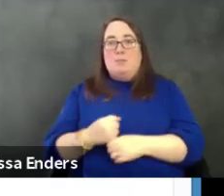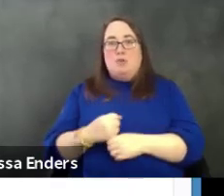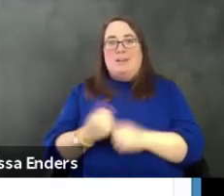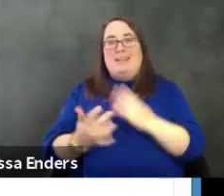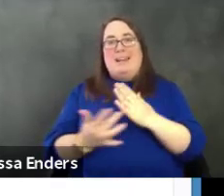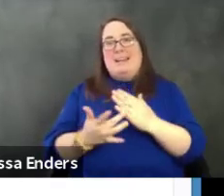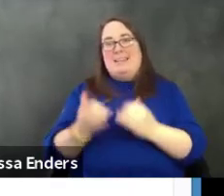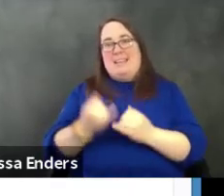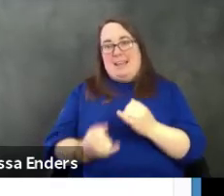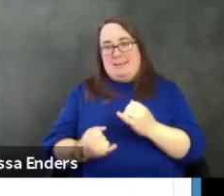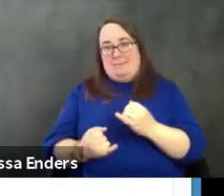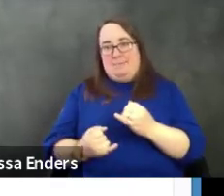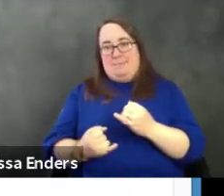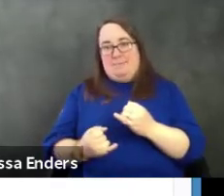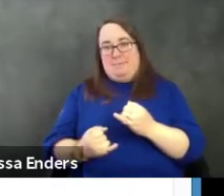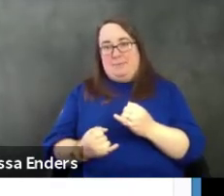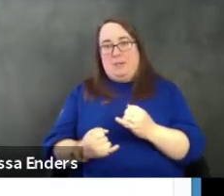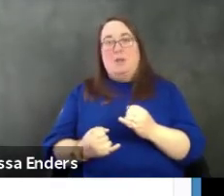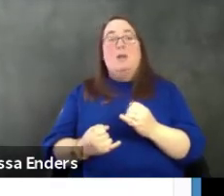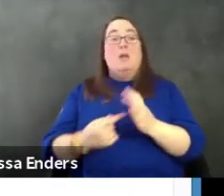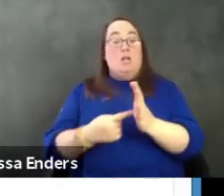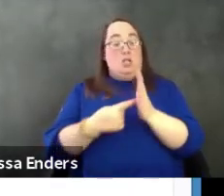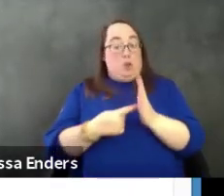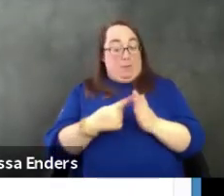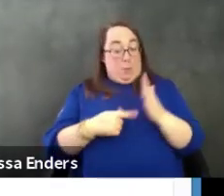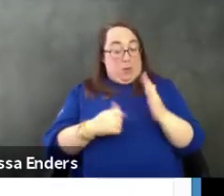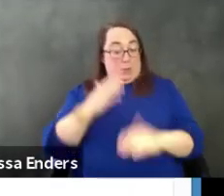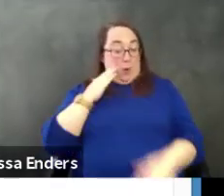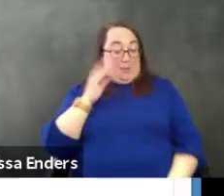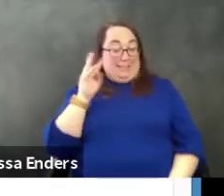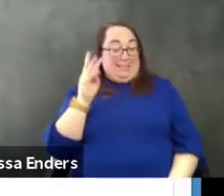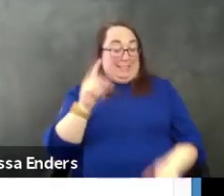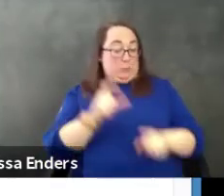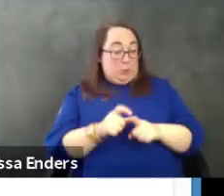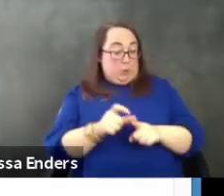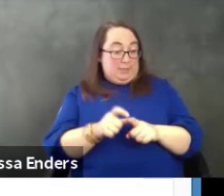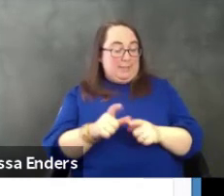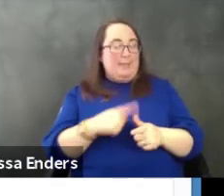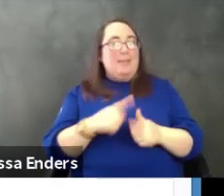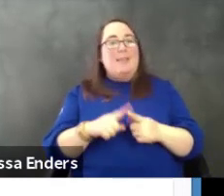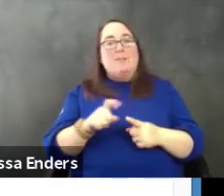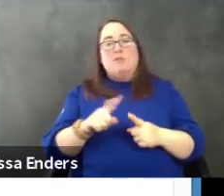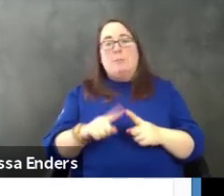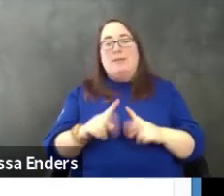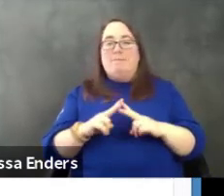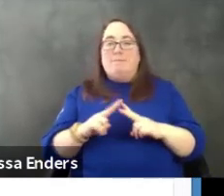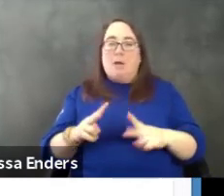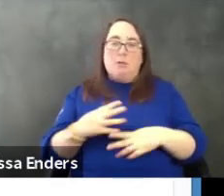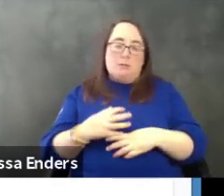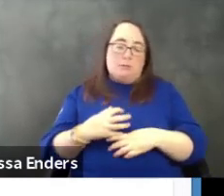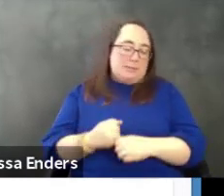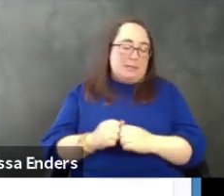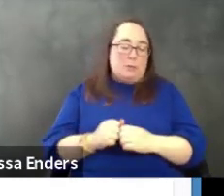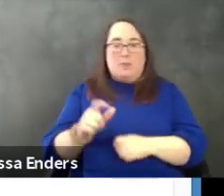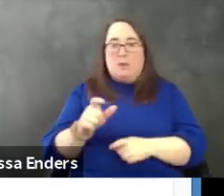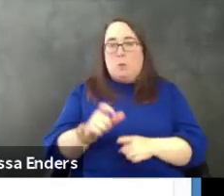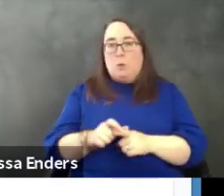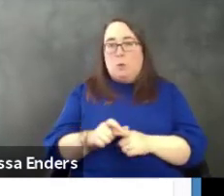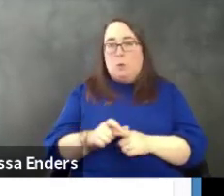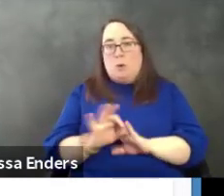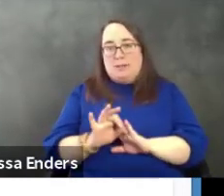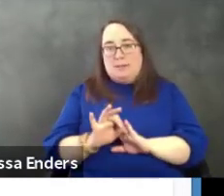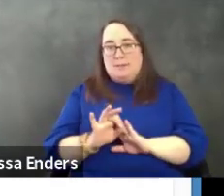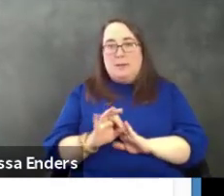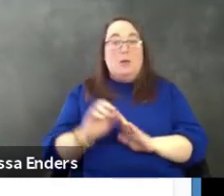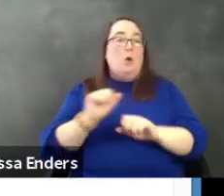might say, hey, show me what you know in 6 words. They have to be very, very succinct with their word choice. This works